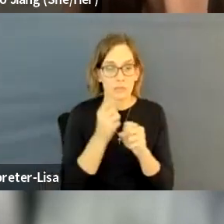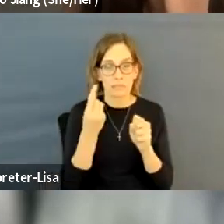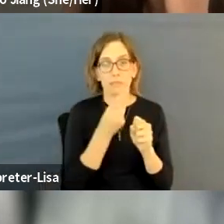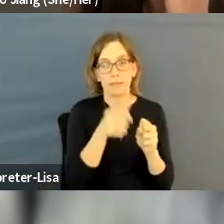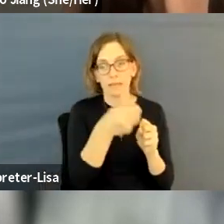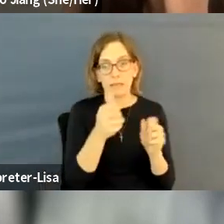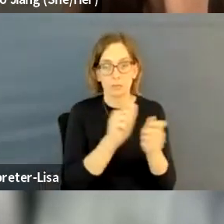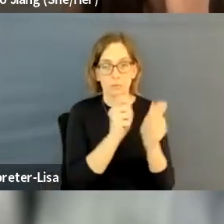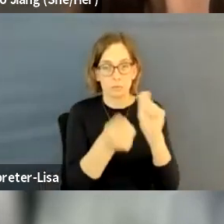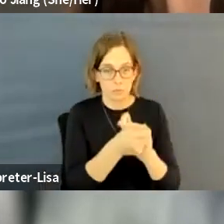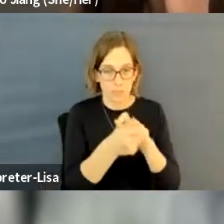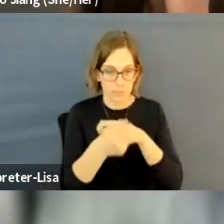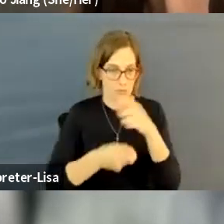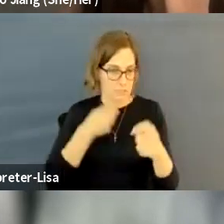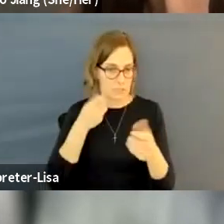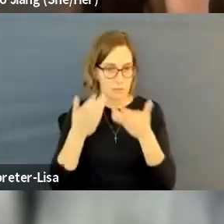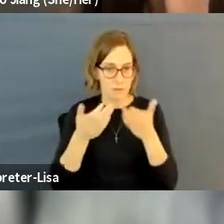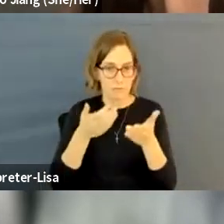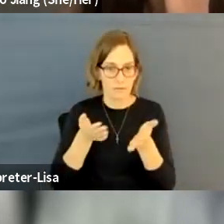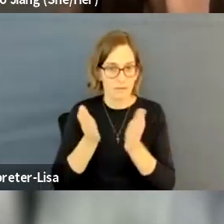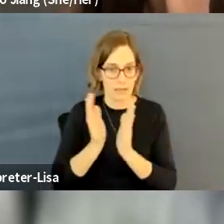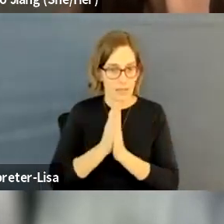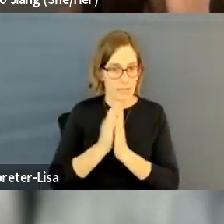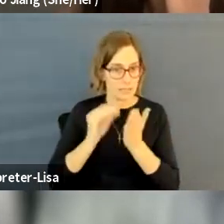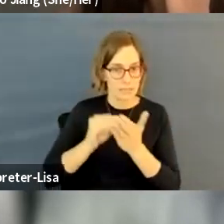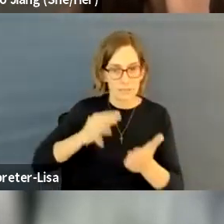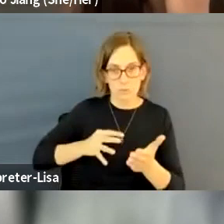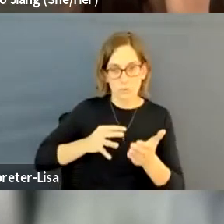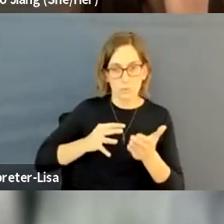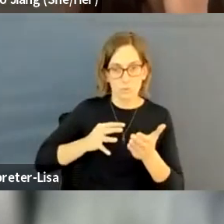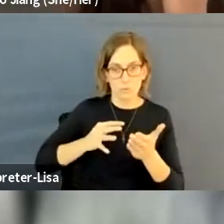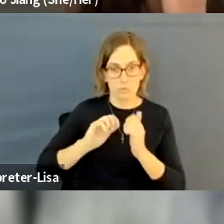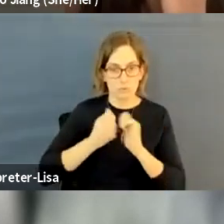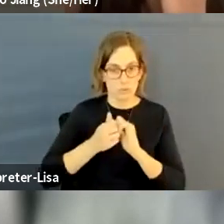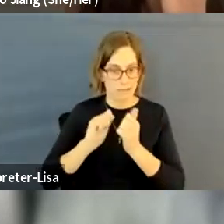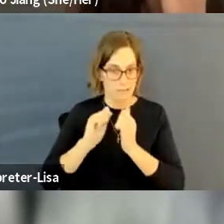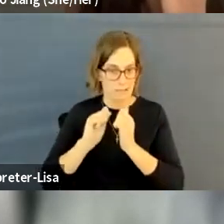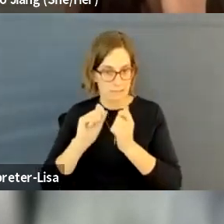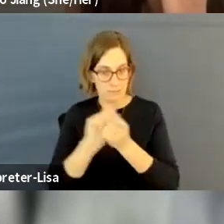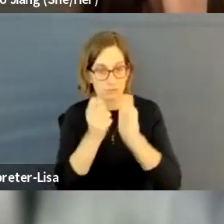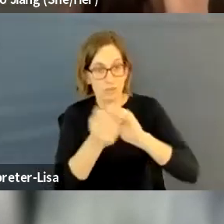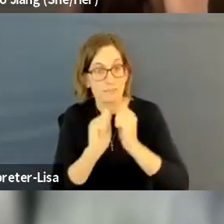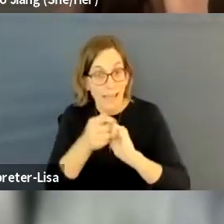to maybe asking the students to change how they're listening.